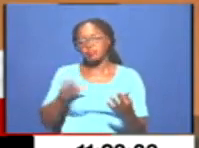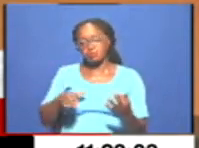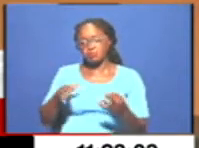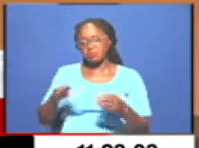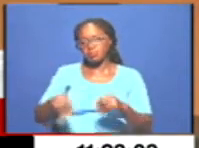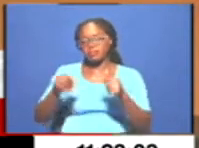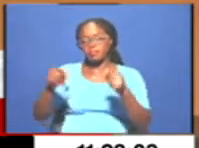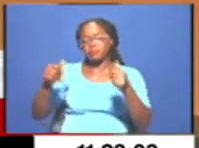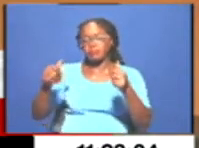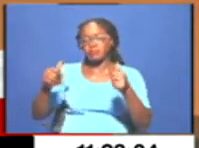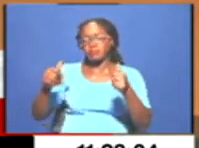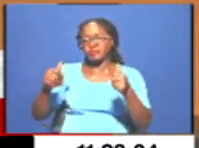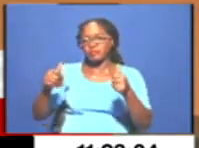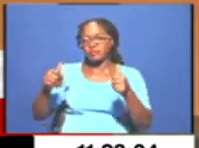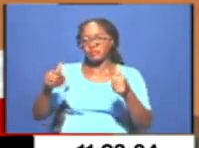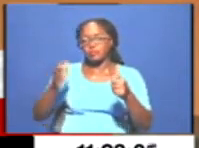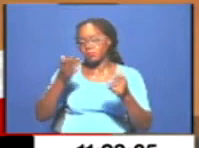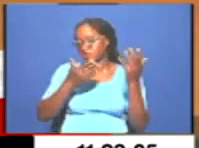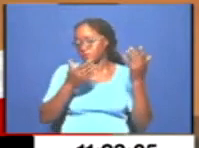We are hoping that the women's